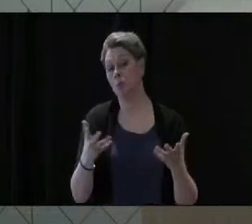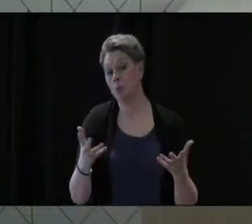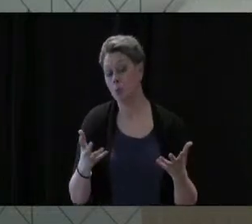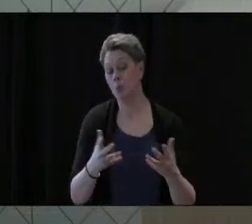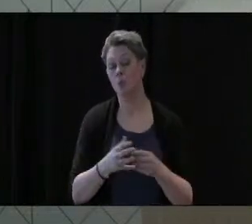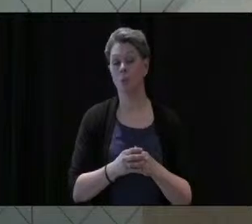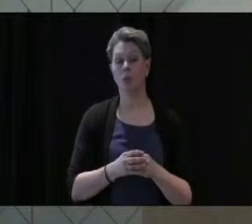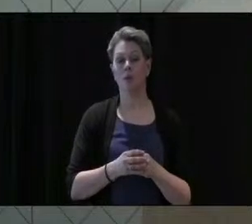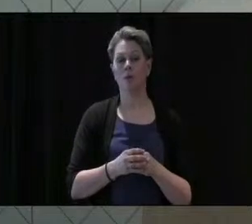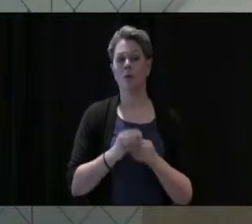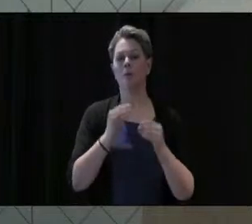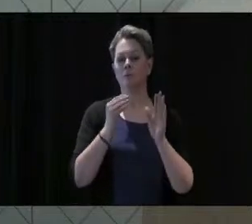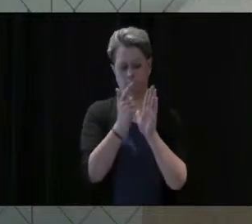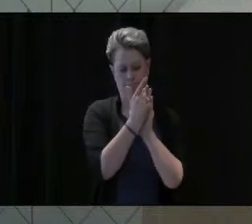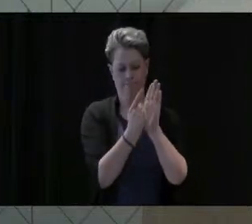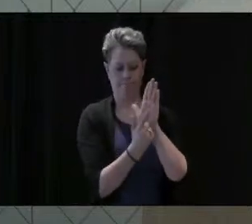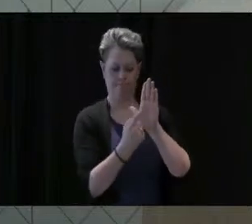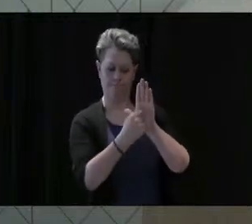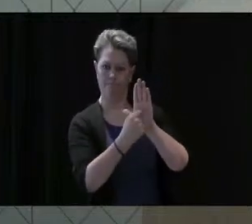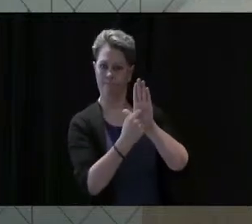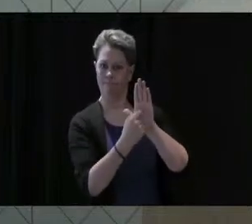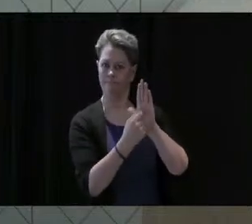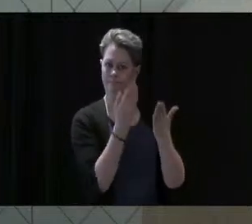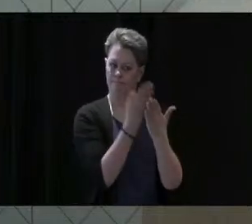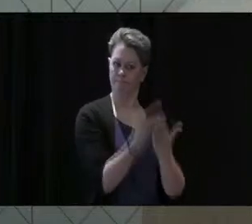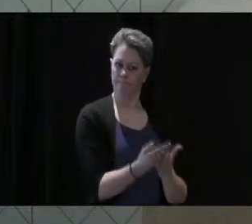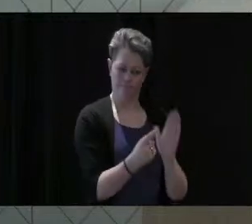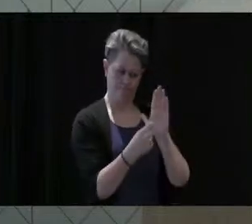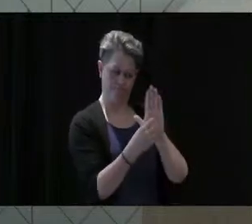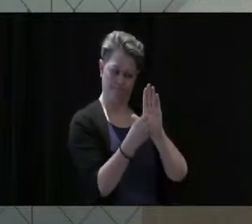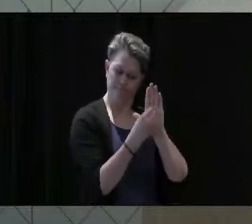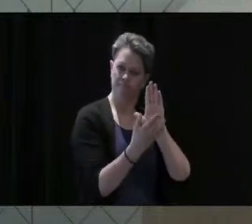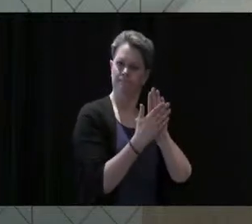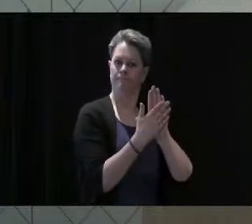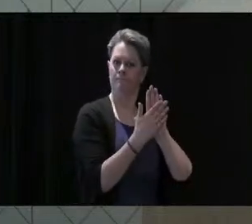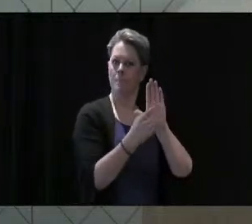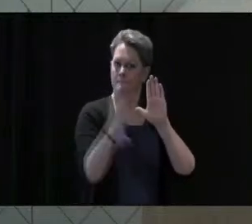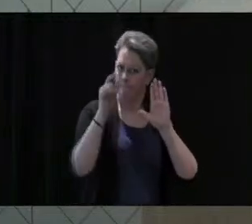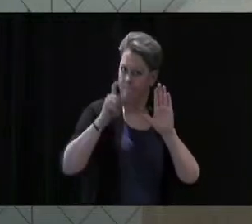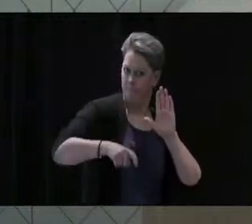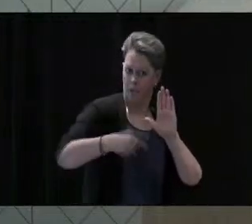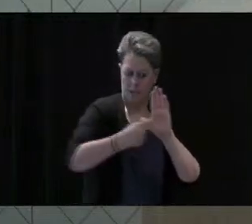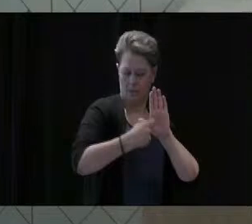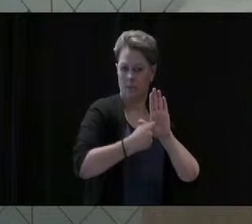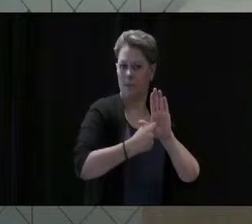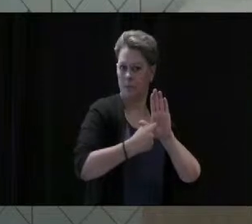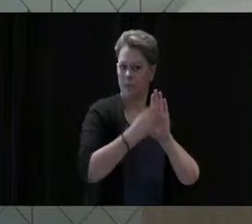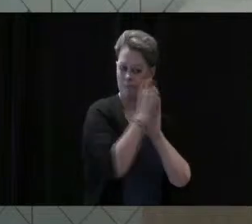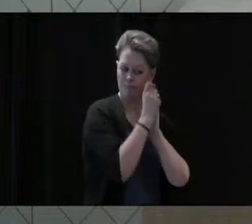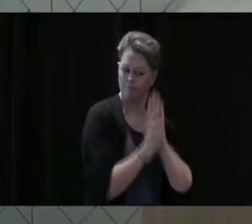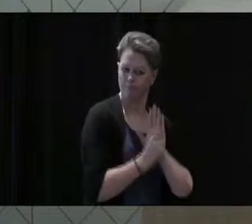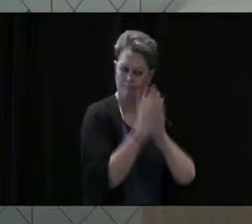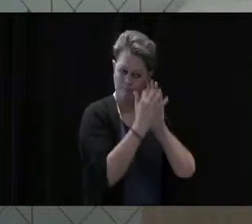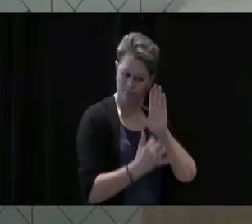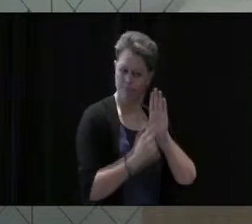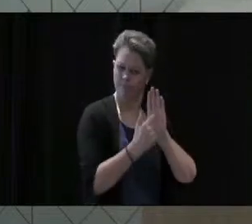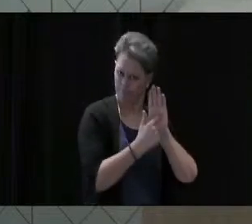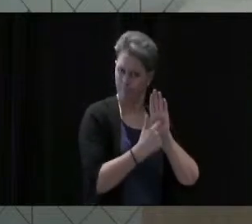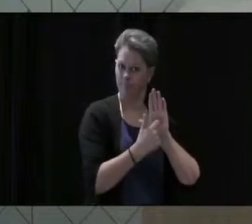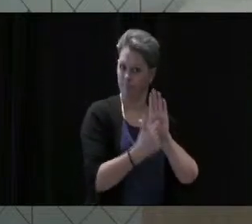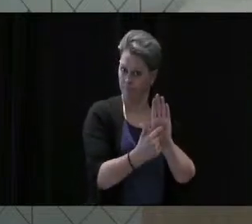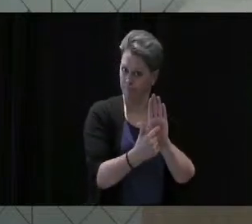the legislation enablement that will be important for parts of this. So, for